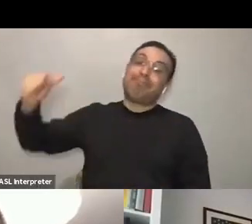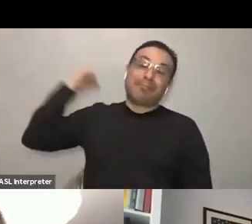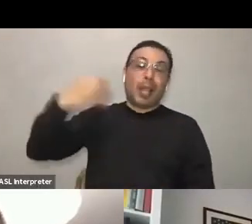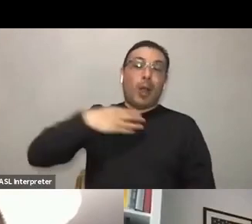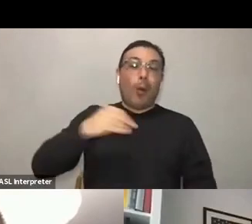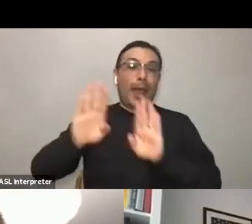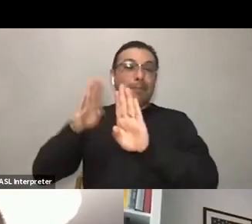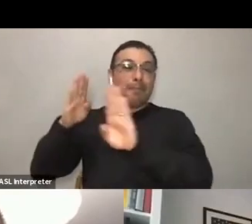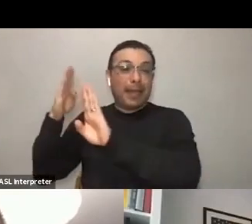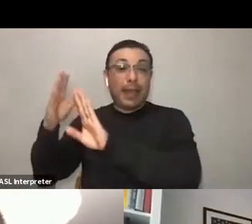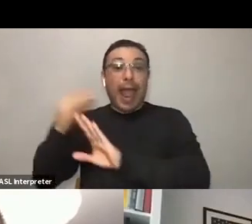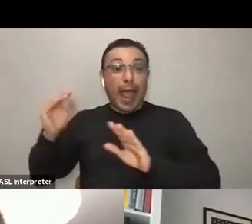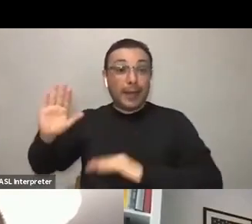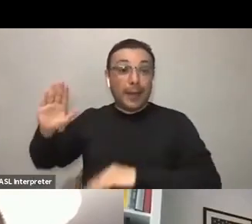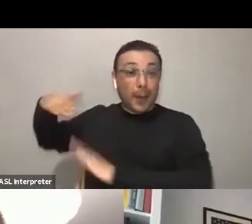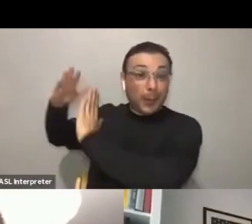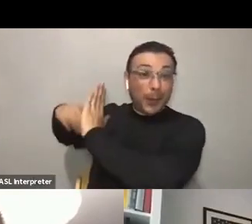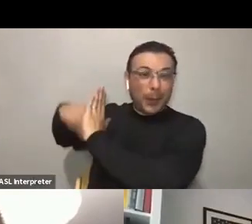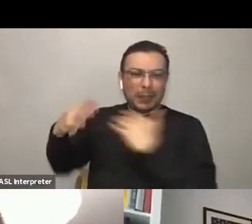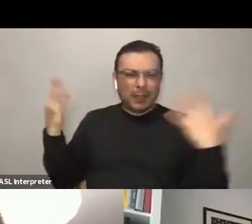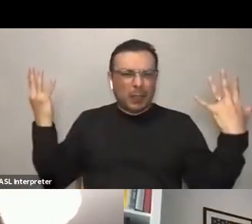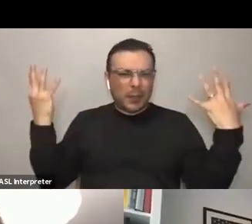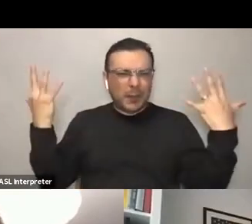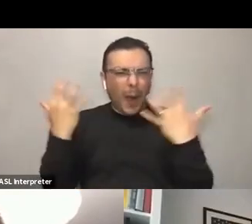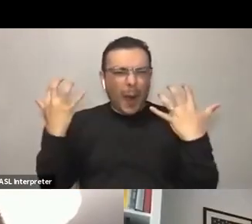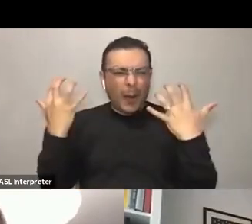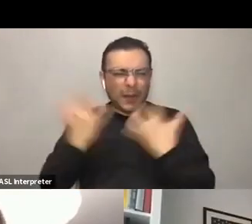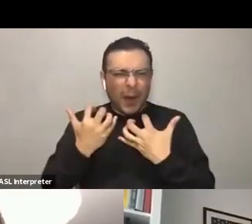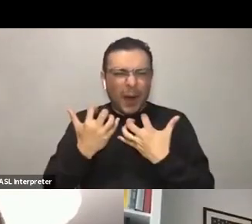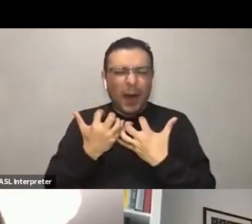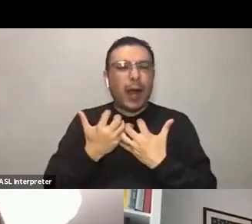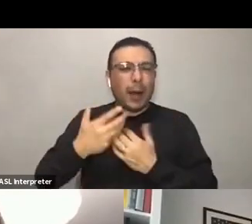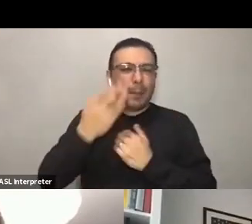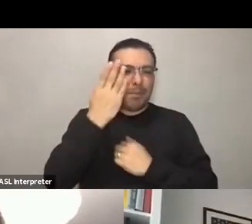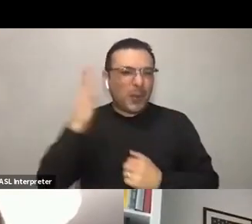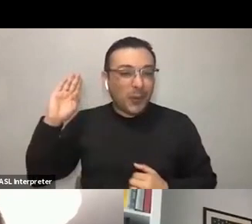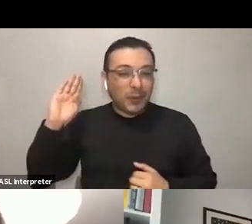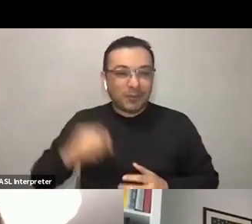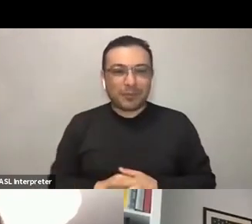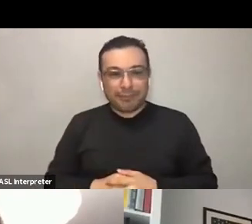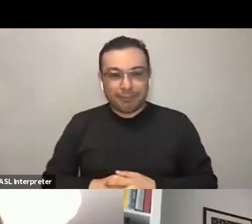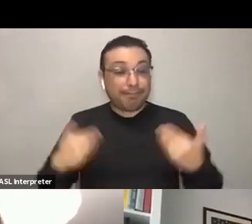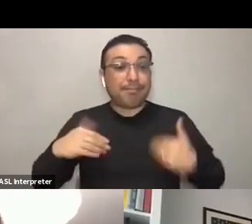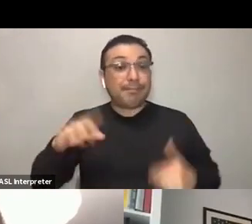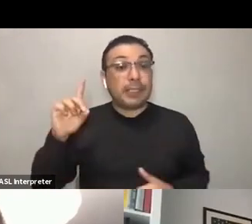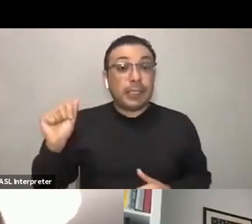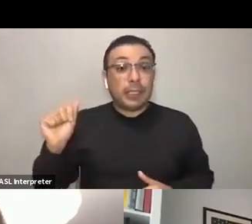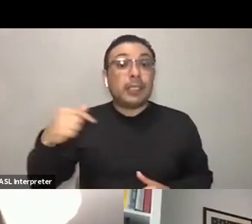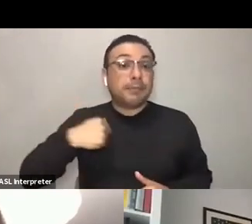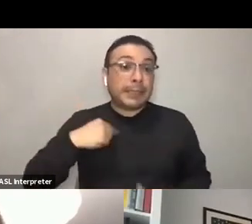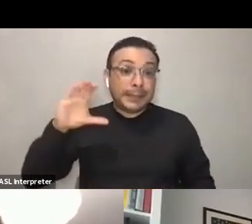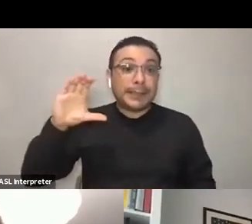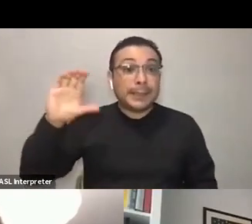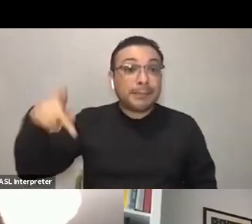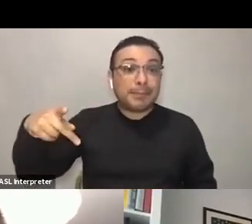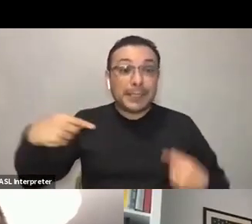walls are painted a dark, dark midnight blue. I also identify as disabled. I have cerebral palsy.